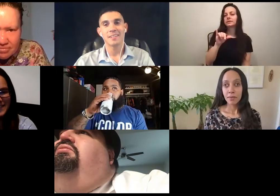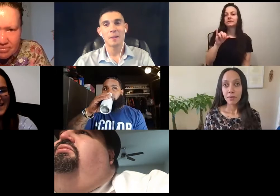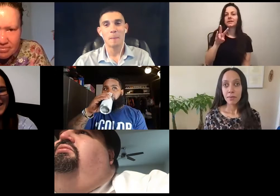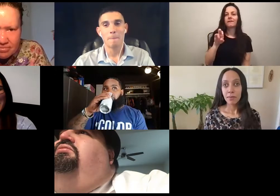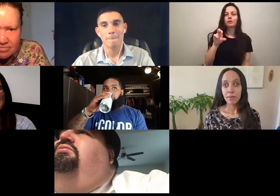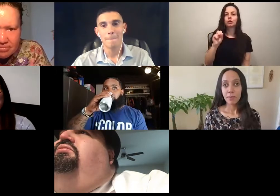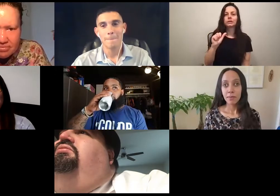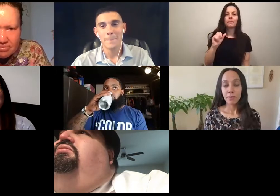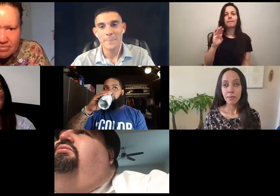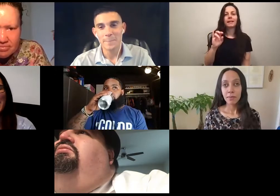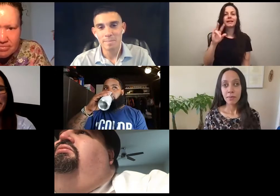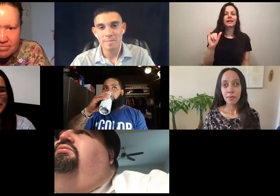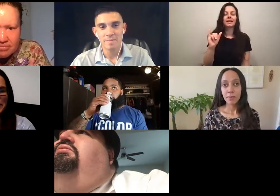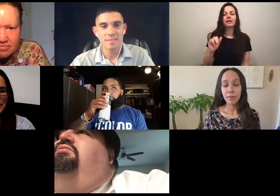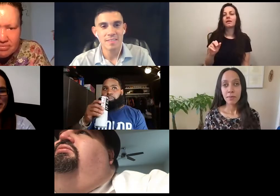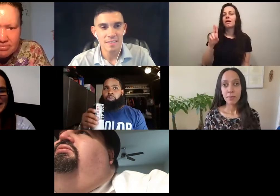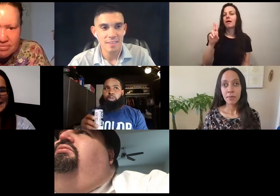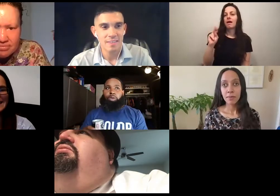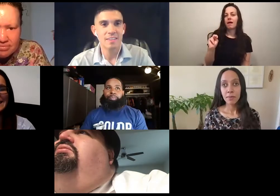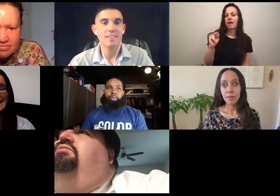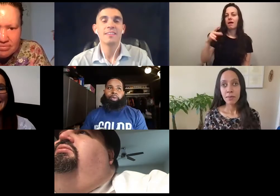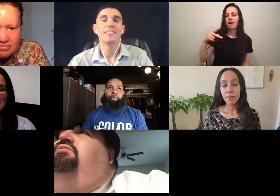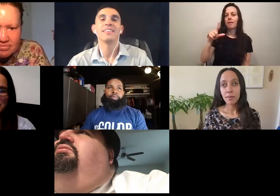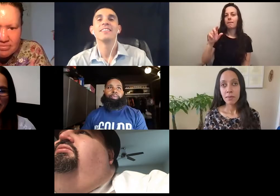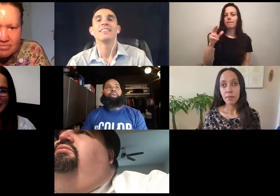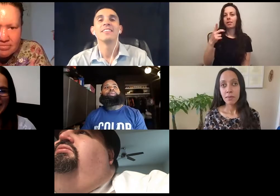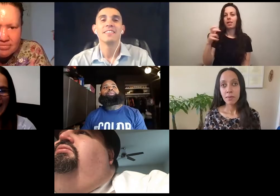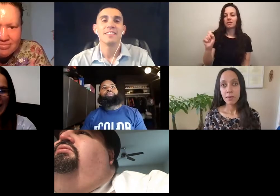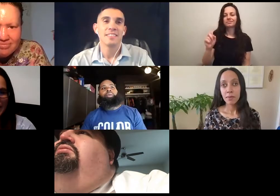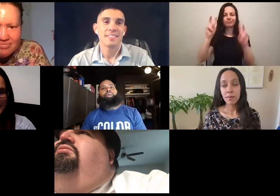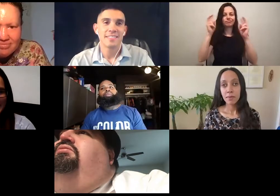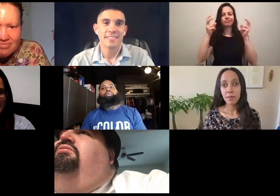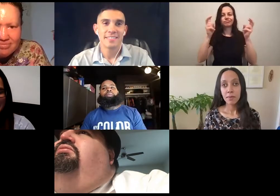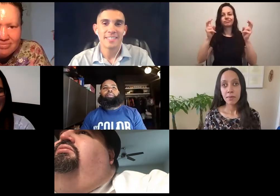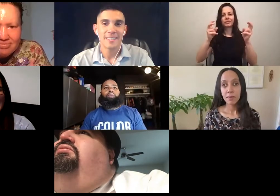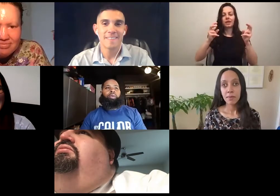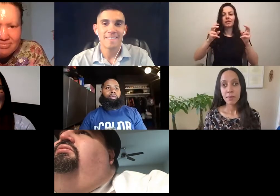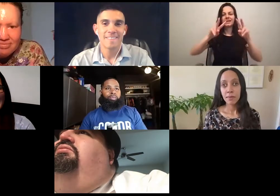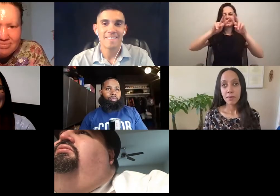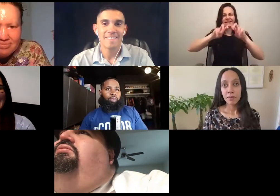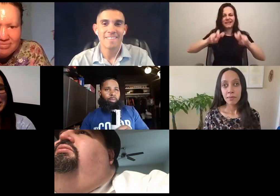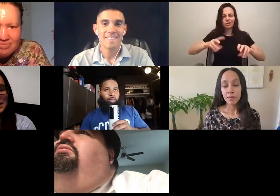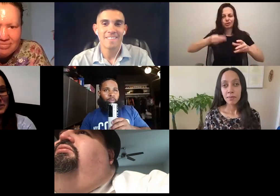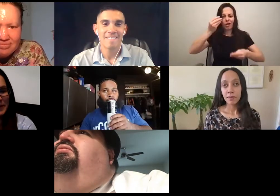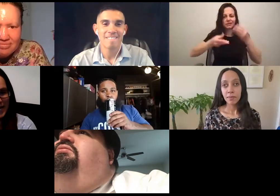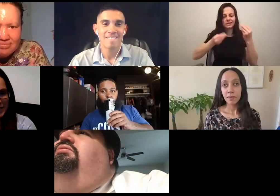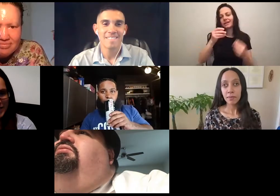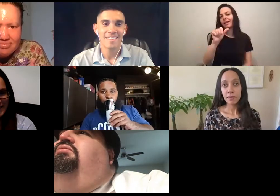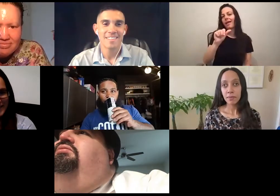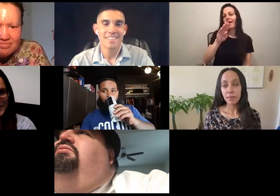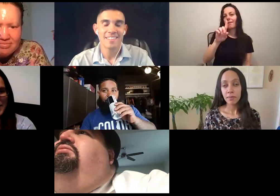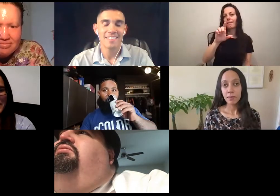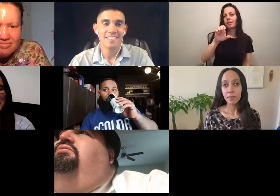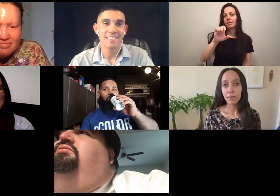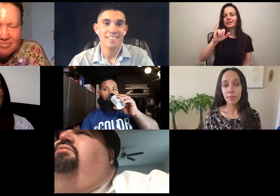Unplugged event for April, which is Deconstructing Ableism and